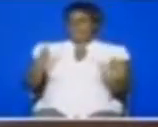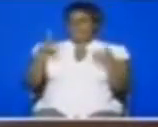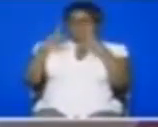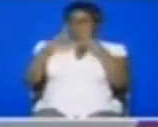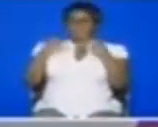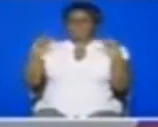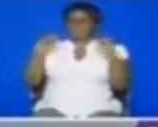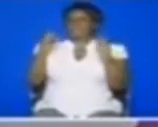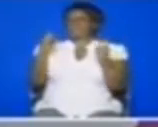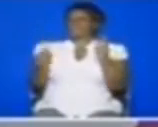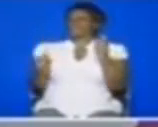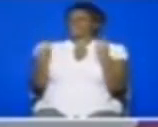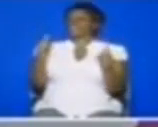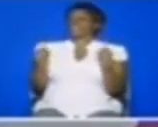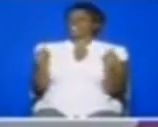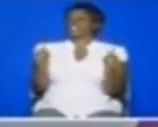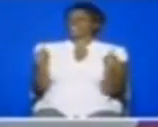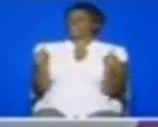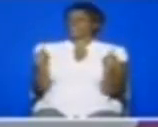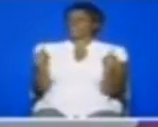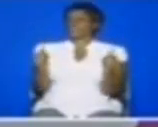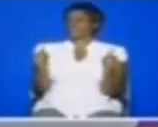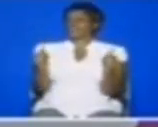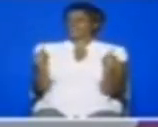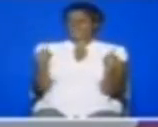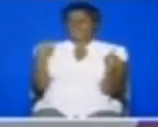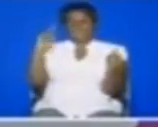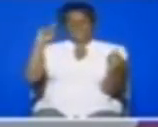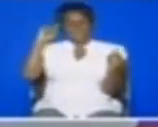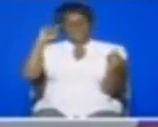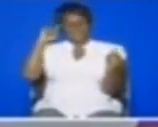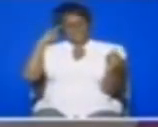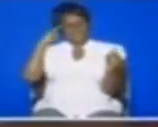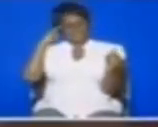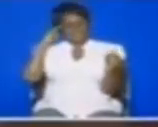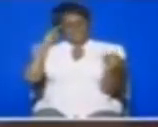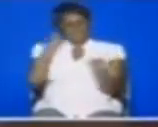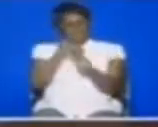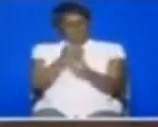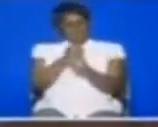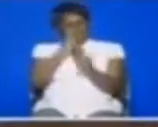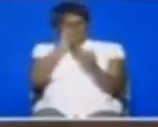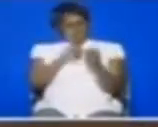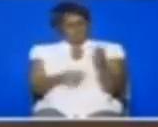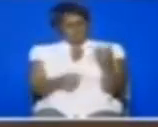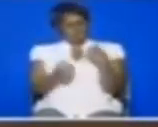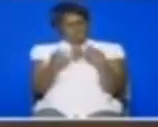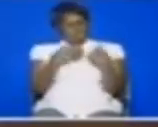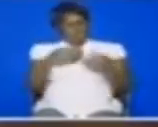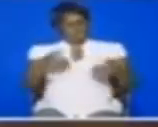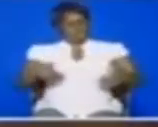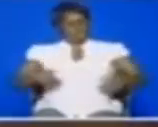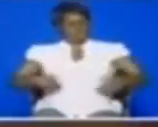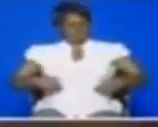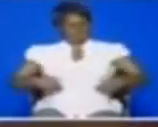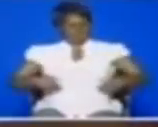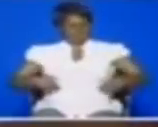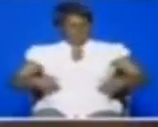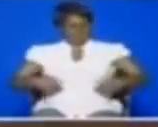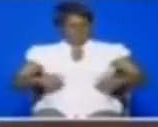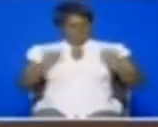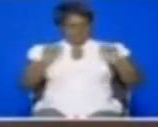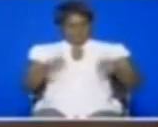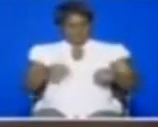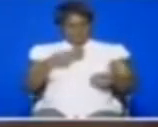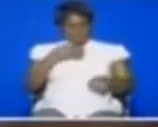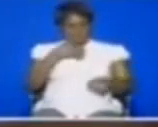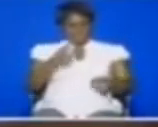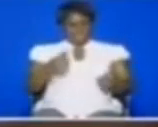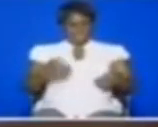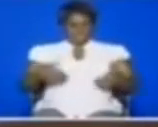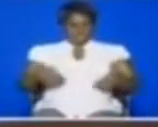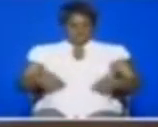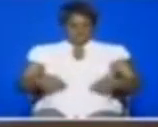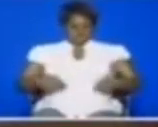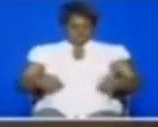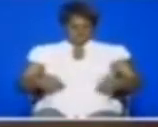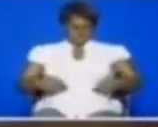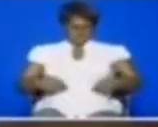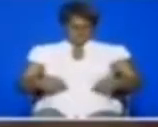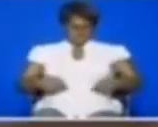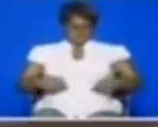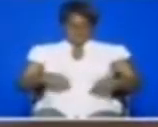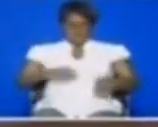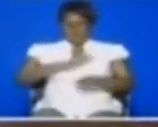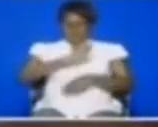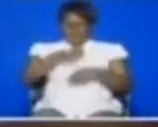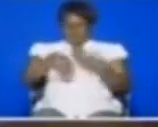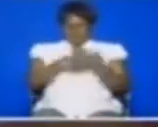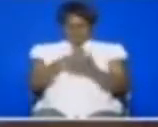message that politicians should be sending out? I think what we have to do is actually talk to our youth. If we can tell the youth that at the end of the day,